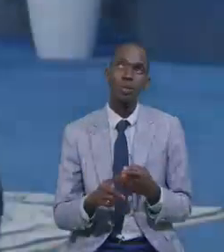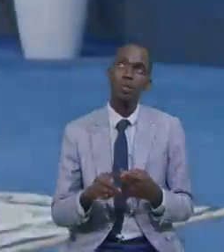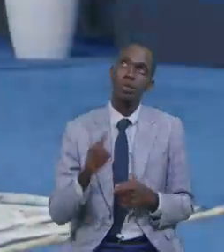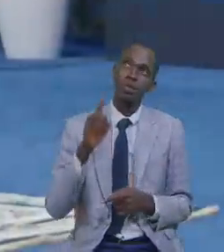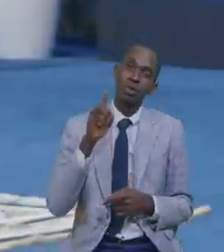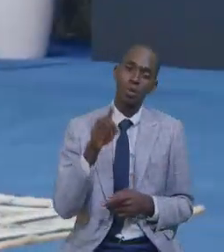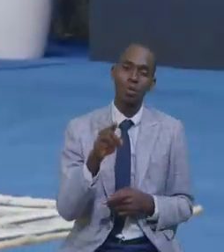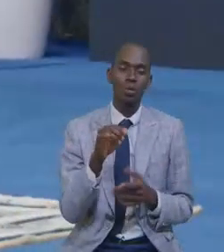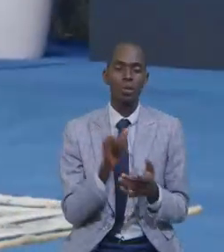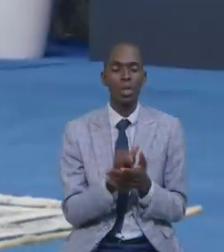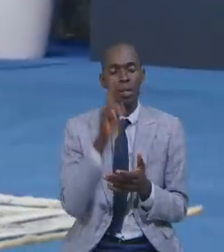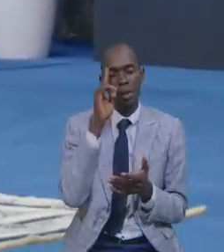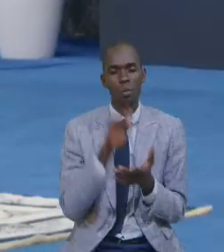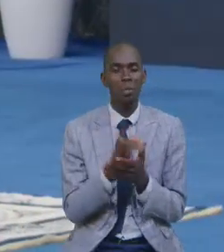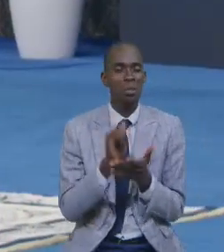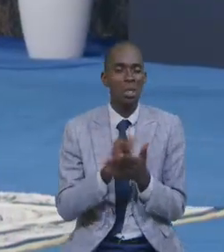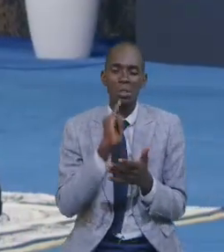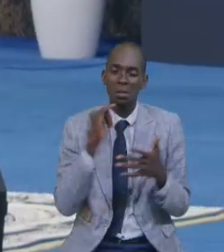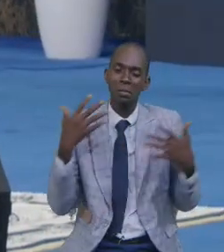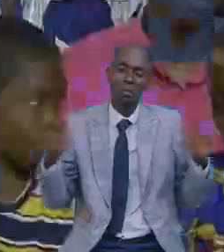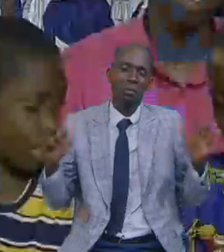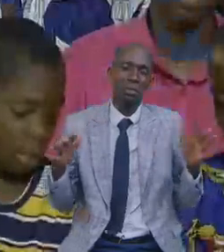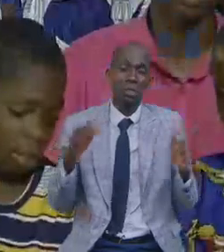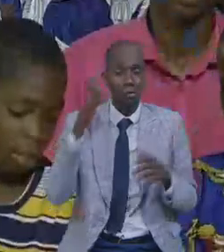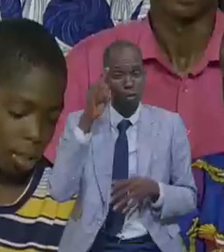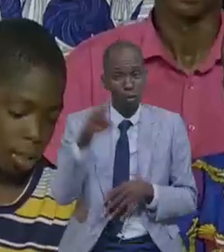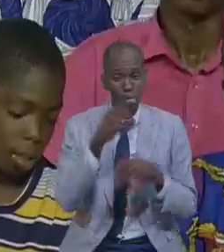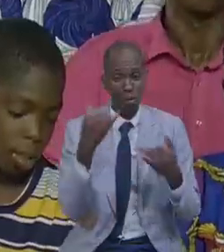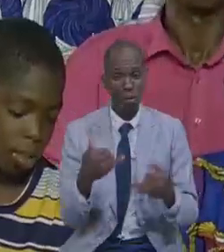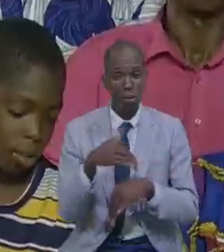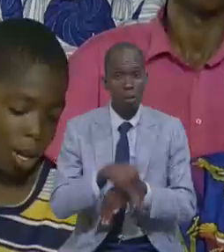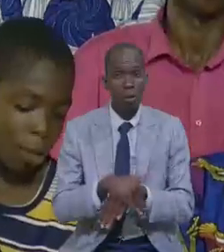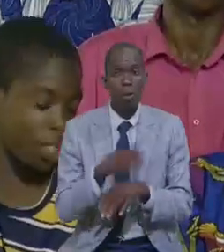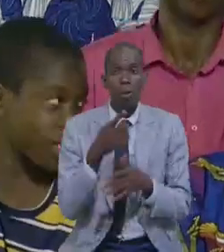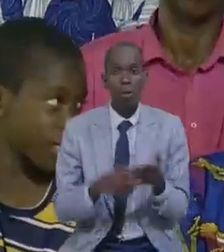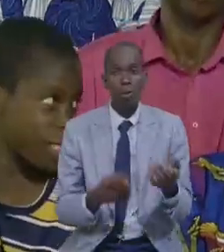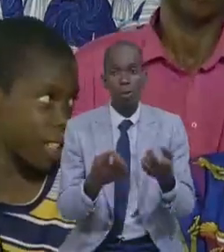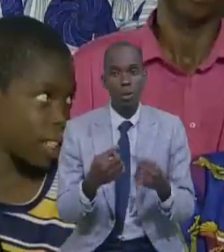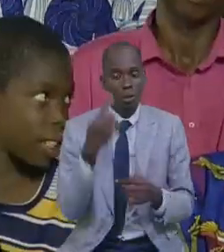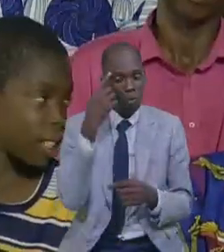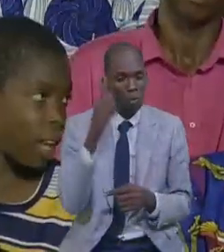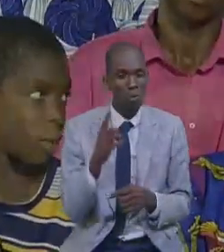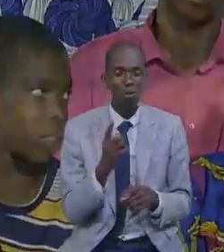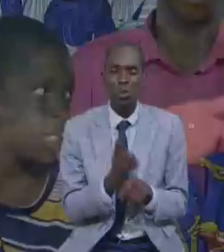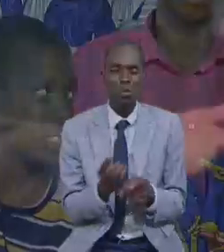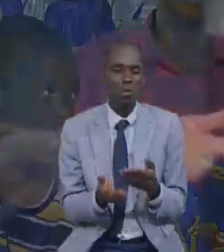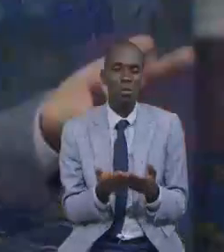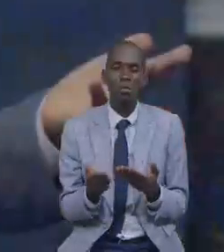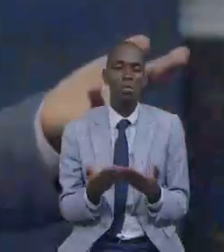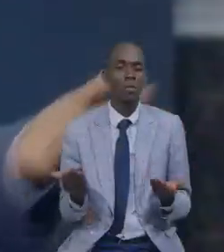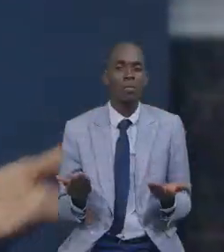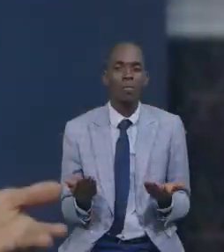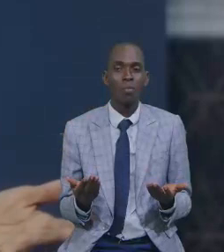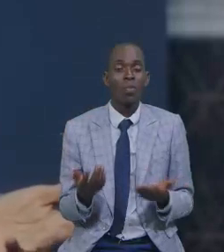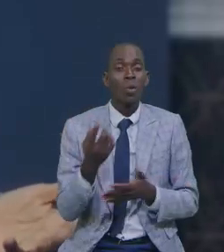believeth. That's all. And to you tonight, what you have come for, that's possible what you are